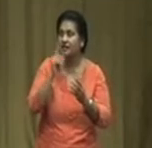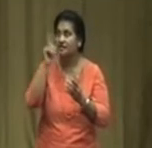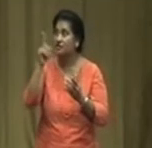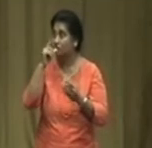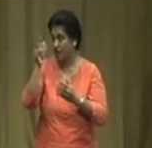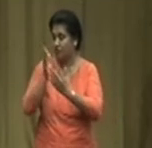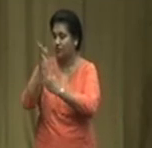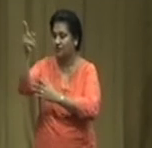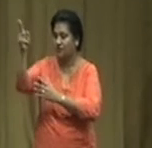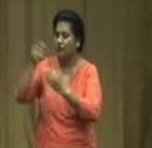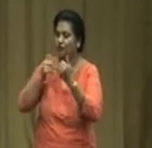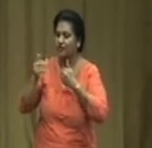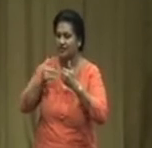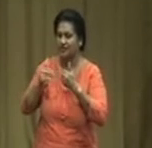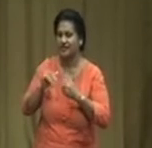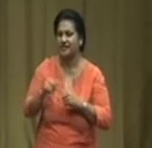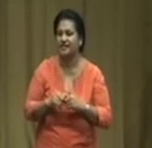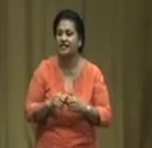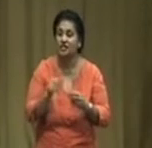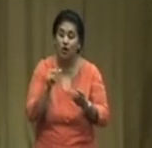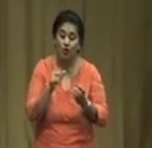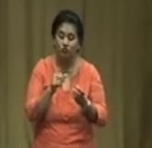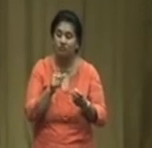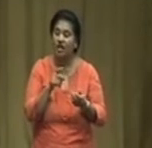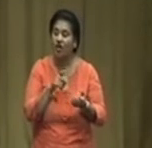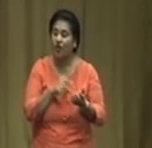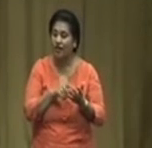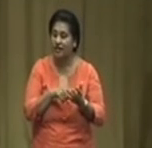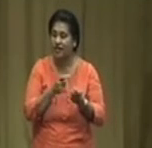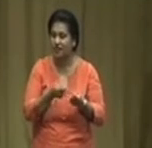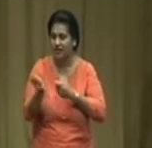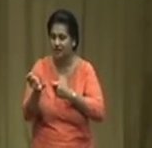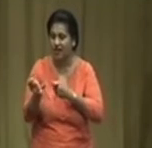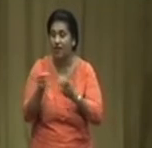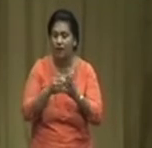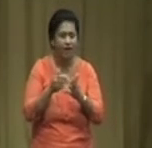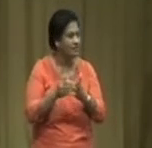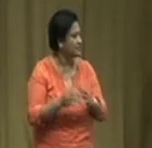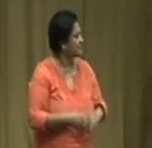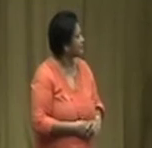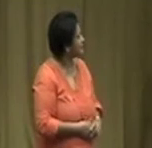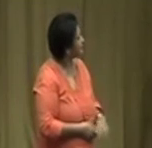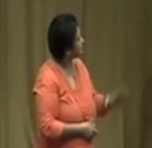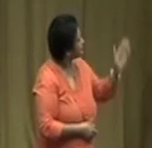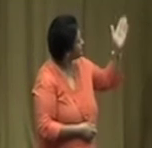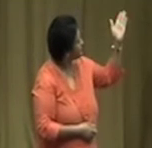A little about micro courses. As you well know, working internationally, the sizes of courses